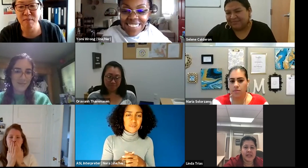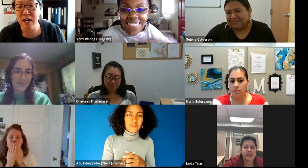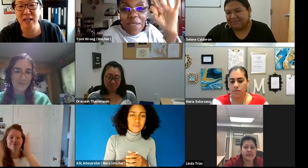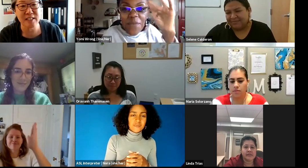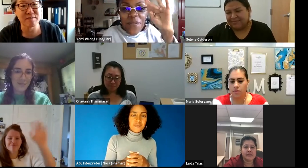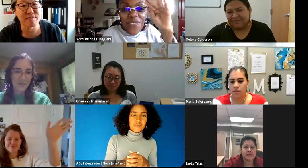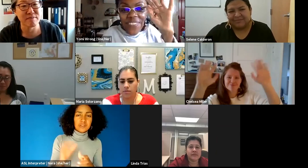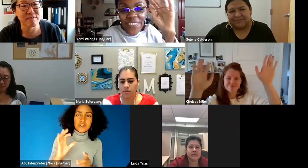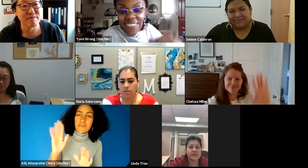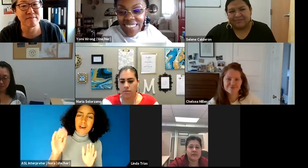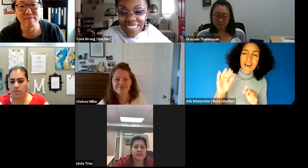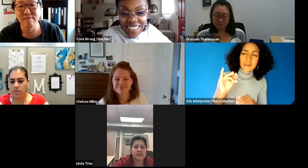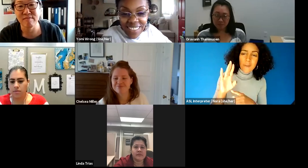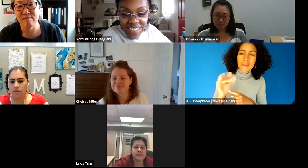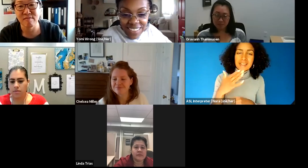Yomi. Bye.